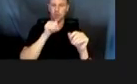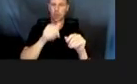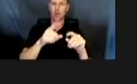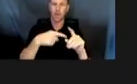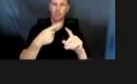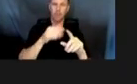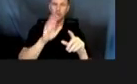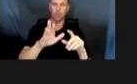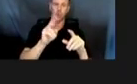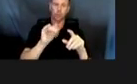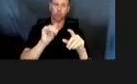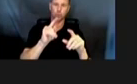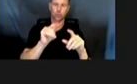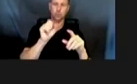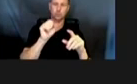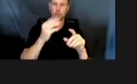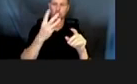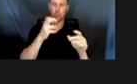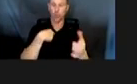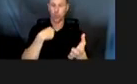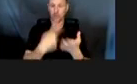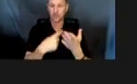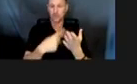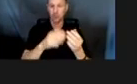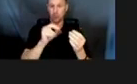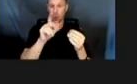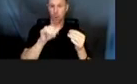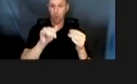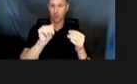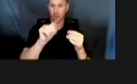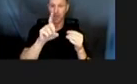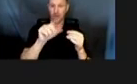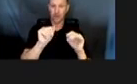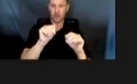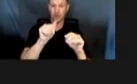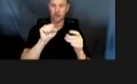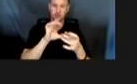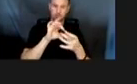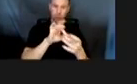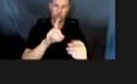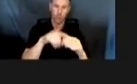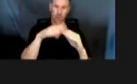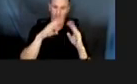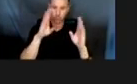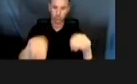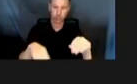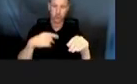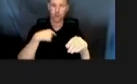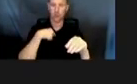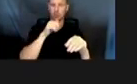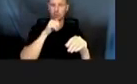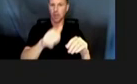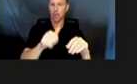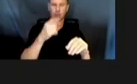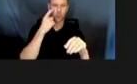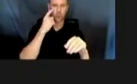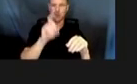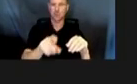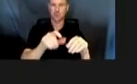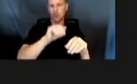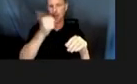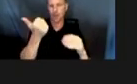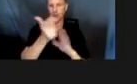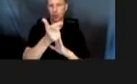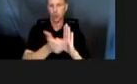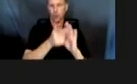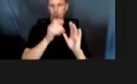your unit. And so when we discuss only the ADA as it pertains to housing, we are not recognizing the other laws